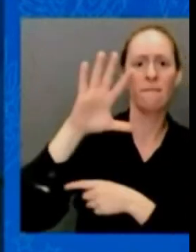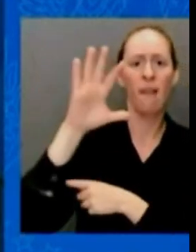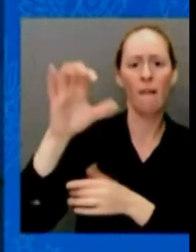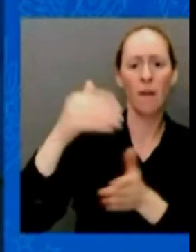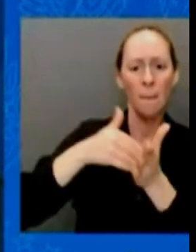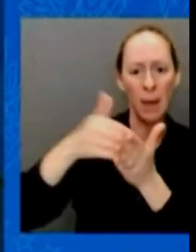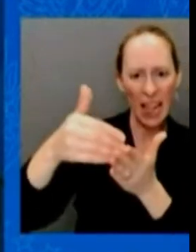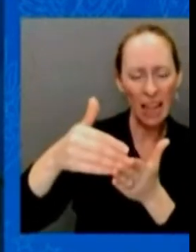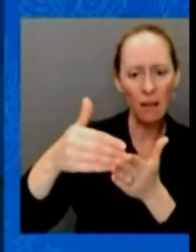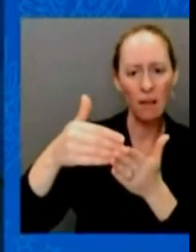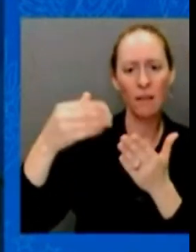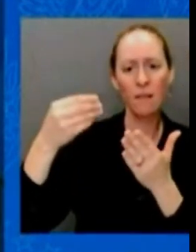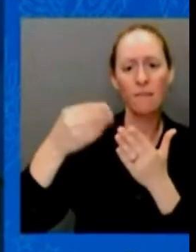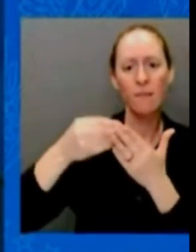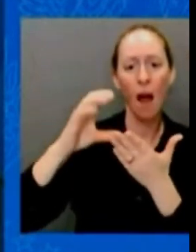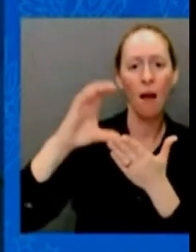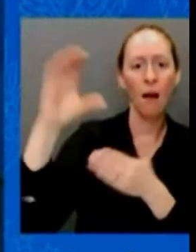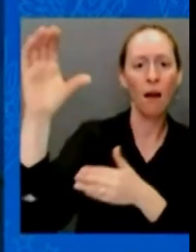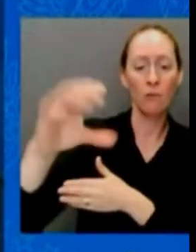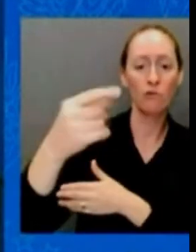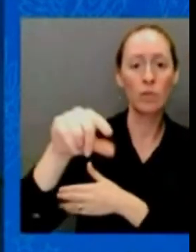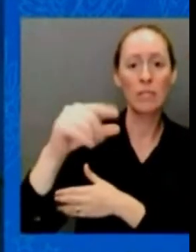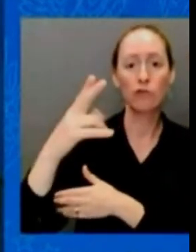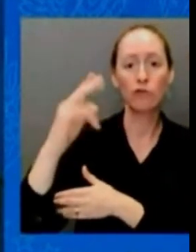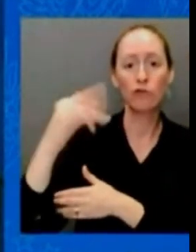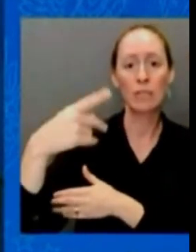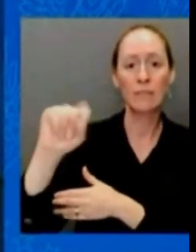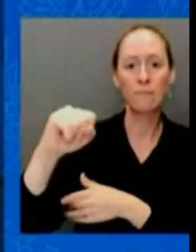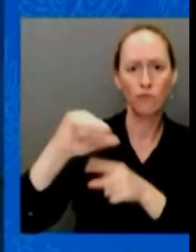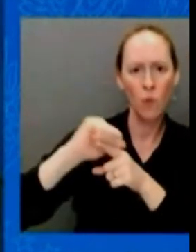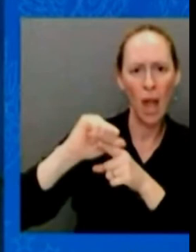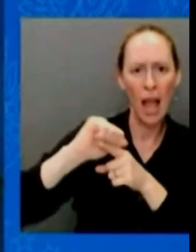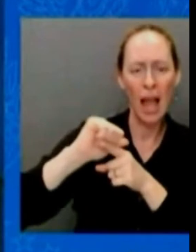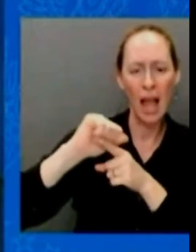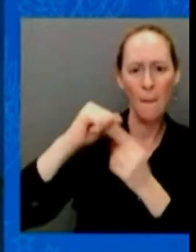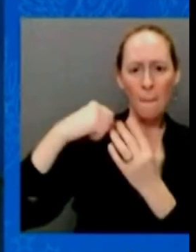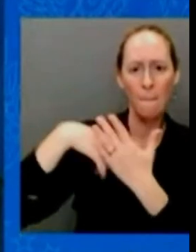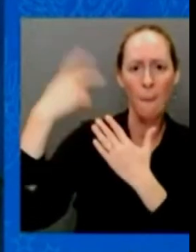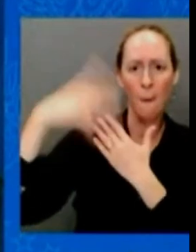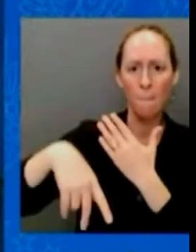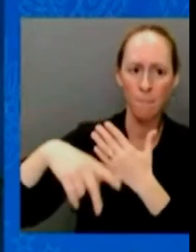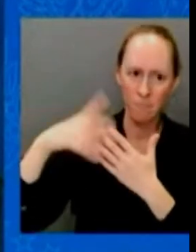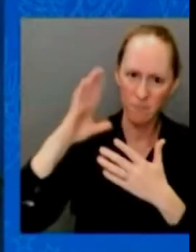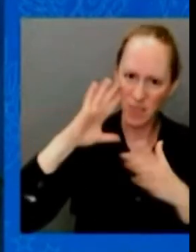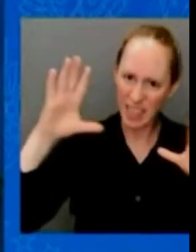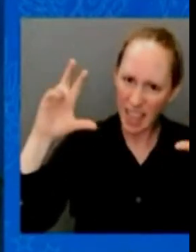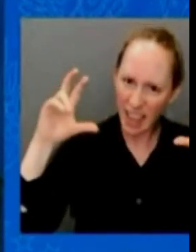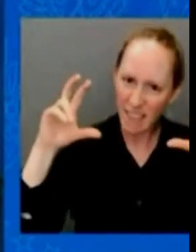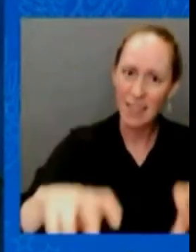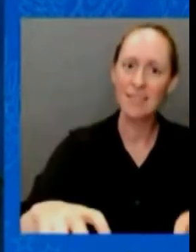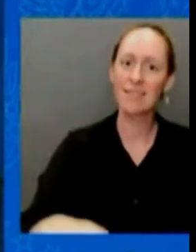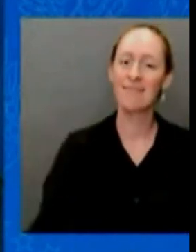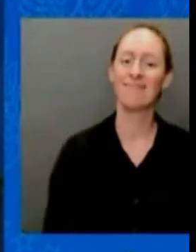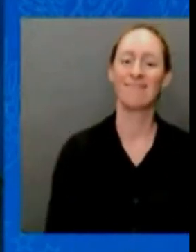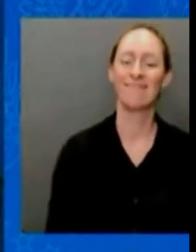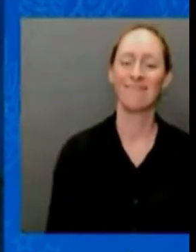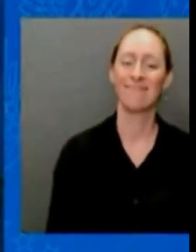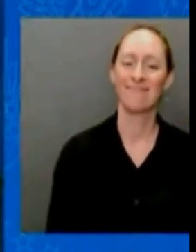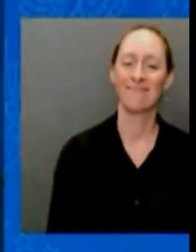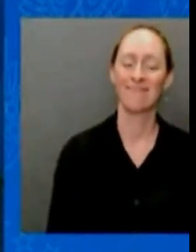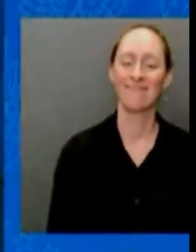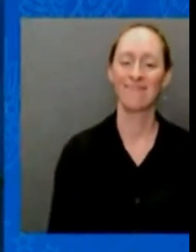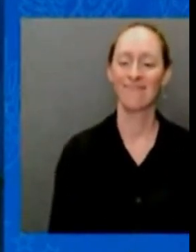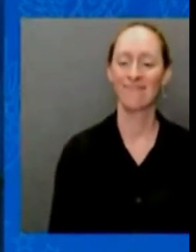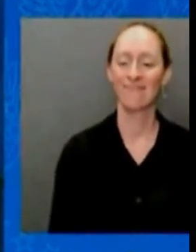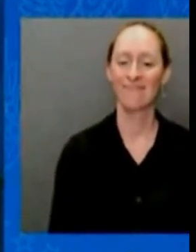these investments put to work for the benefit of the community. And we are investing nationally too. The